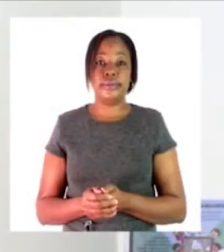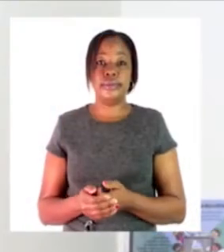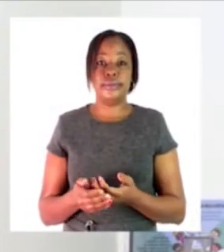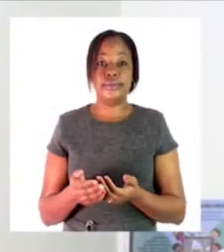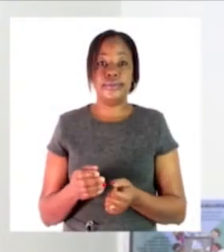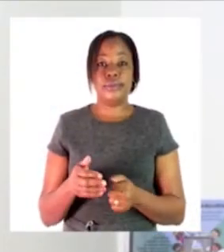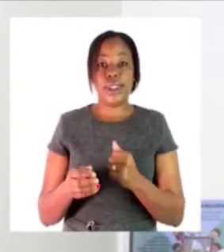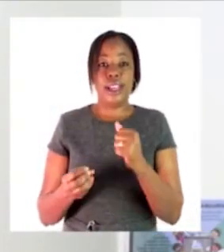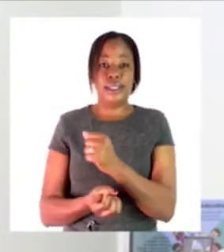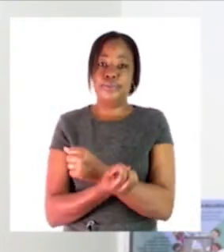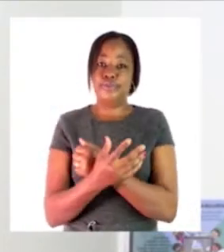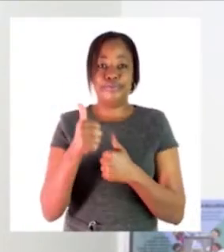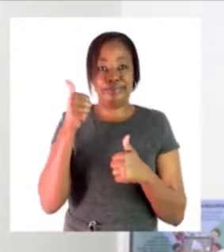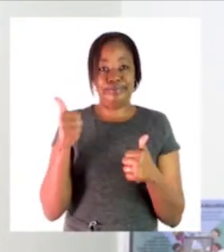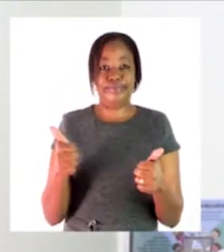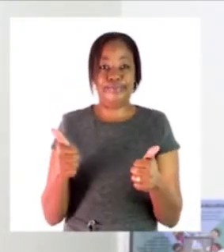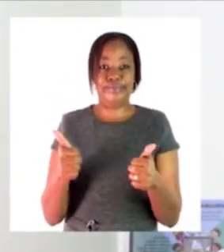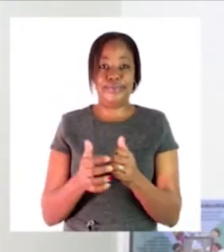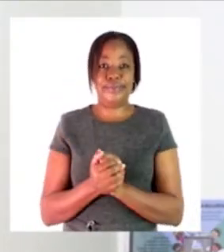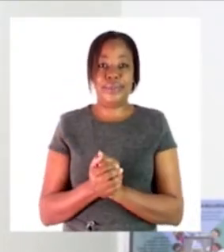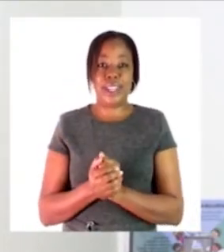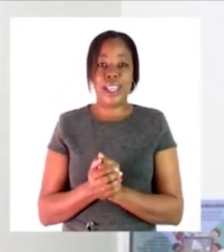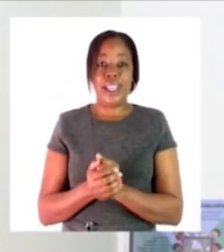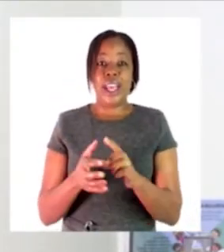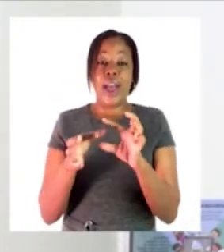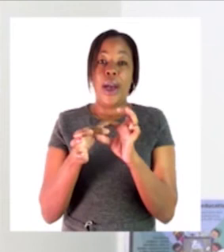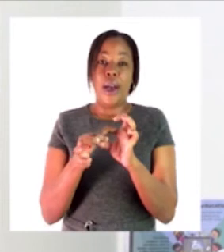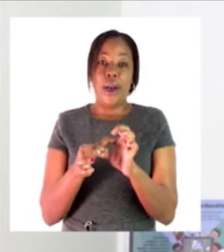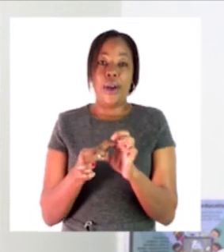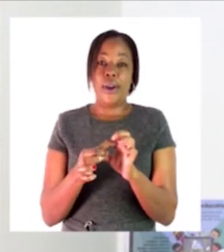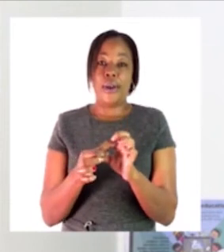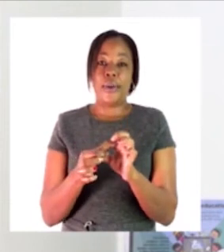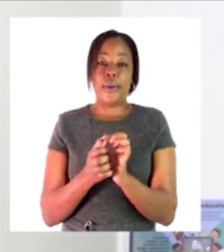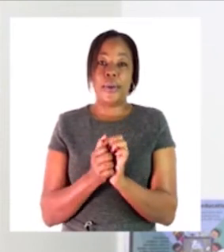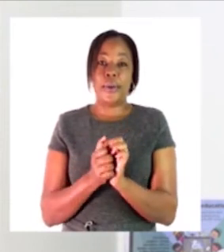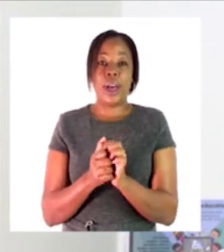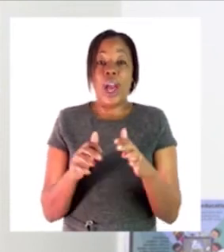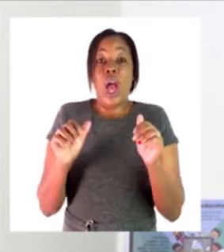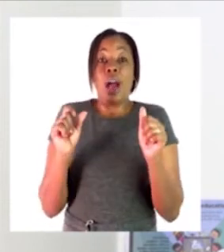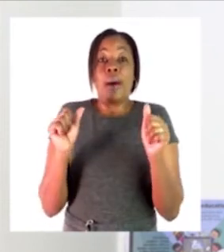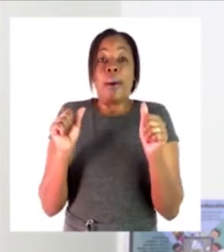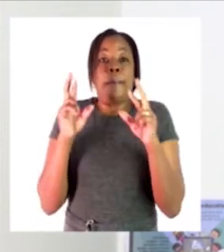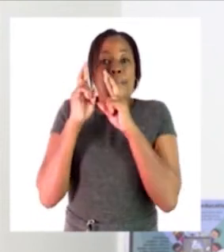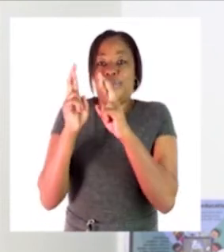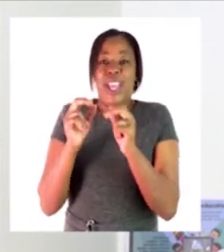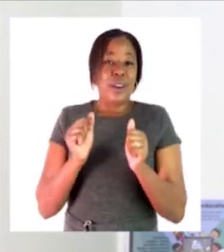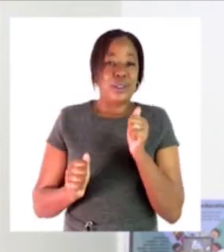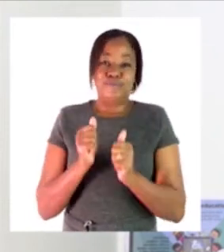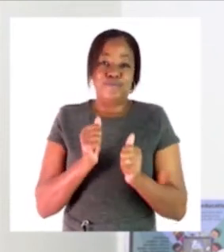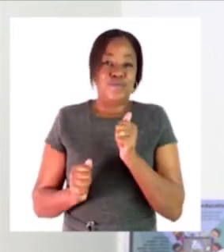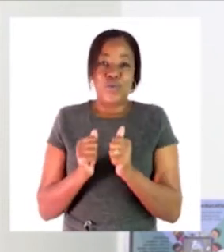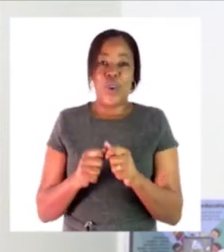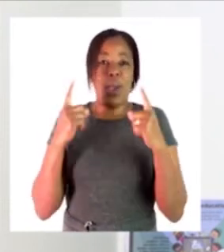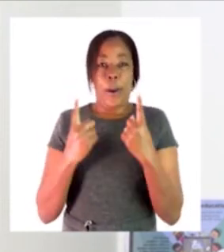Good morning, my learners at home. How are you today? I hope you are well. Are you running around to keep your energy? You